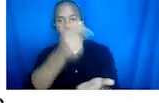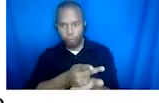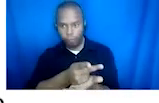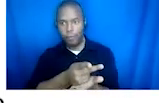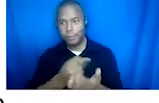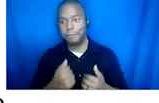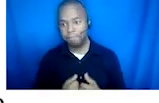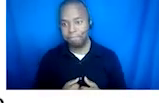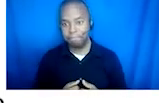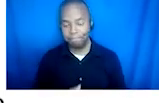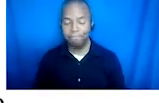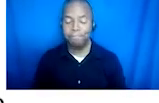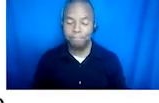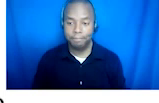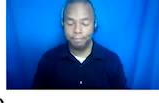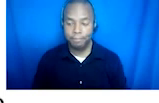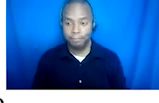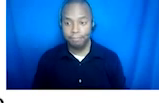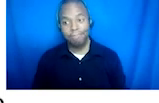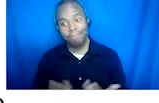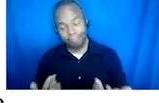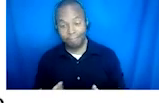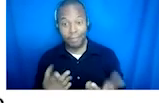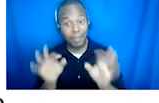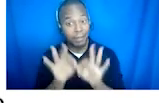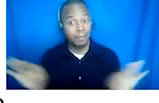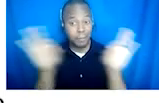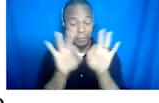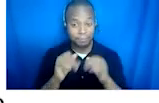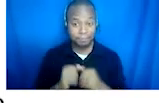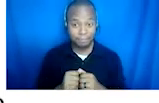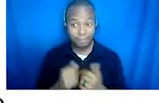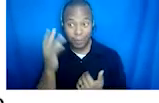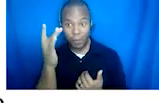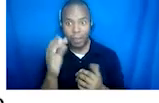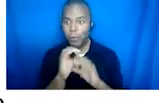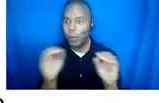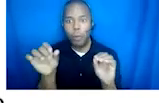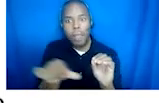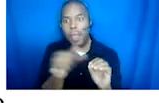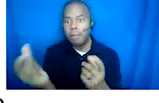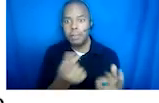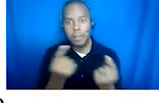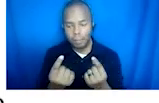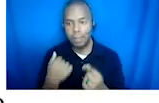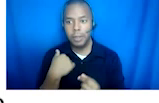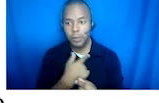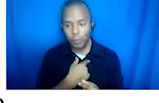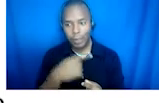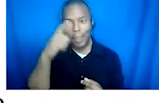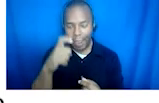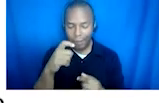own badges. So that's critical because nobody else does it anymore. It has to be a